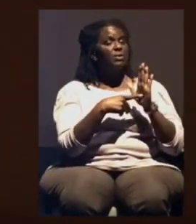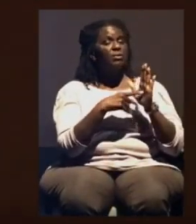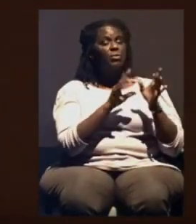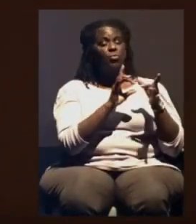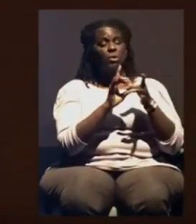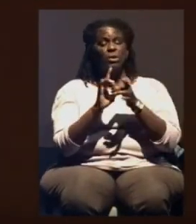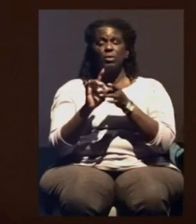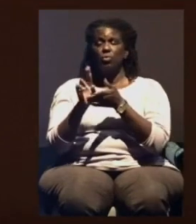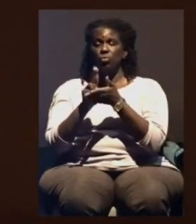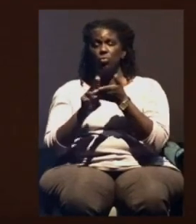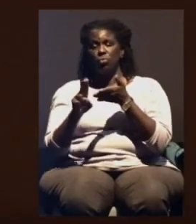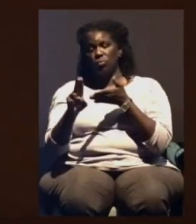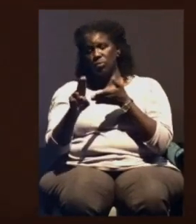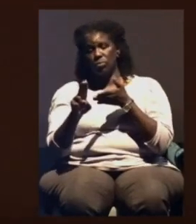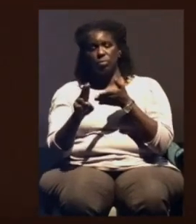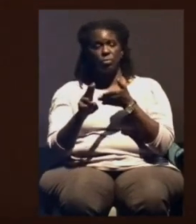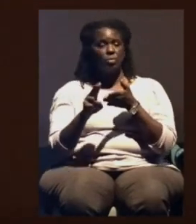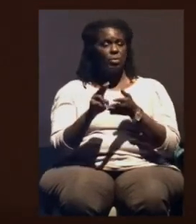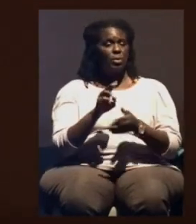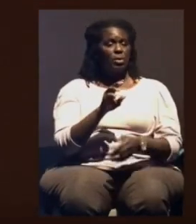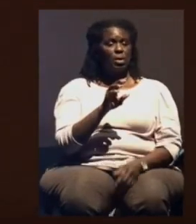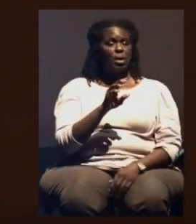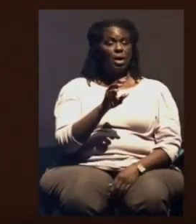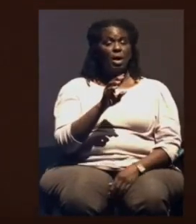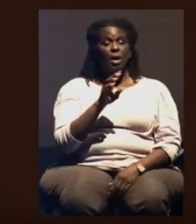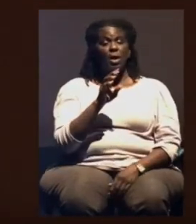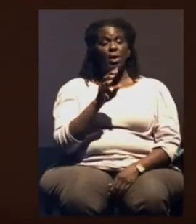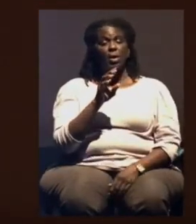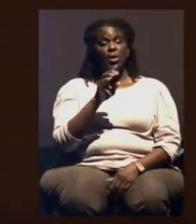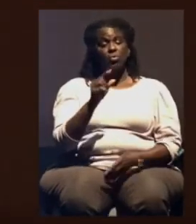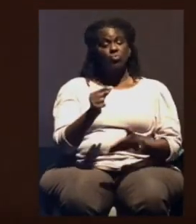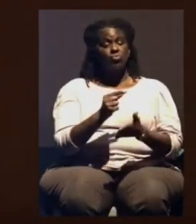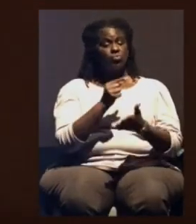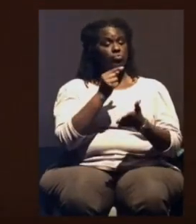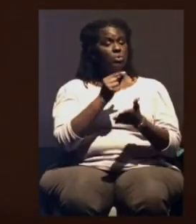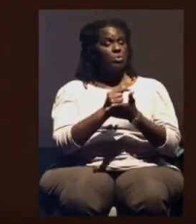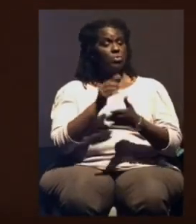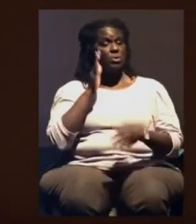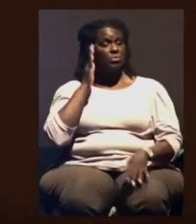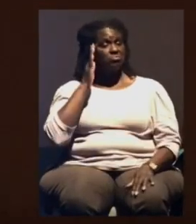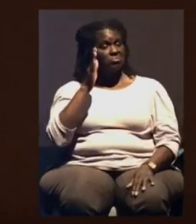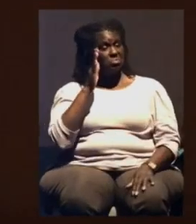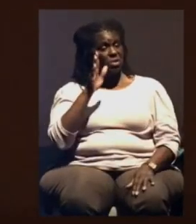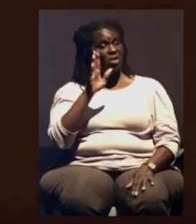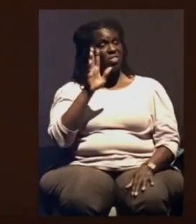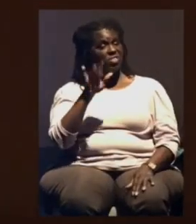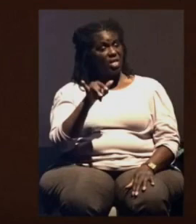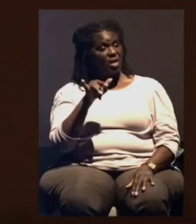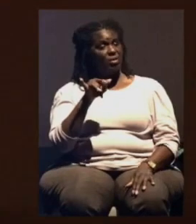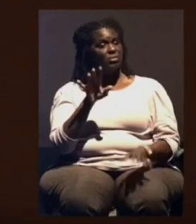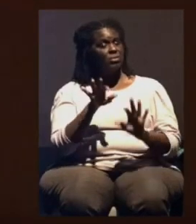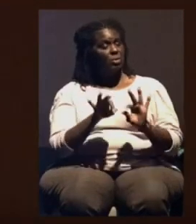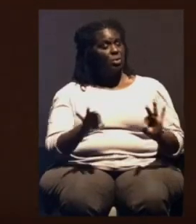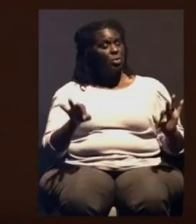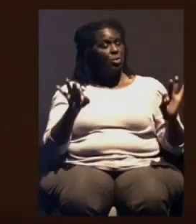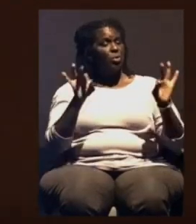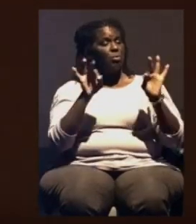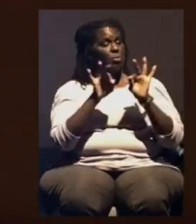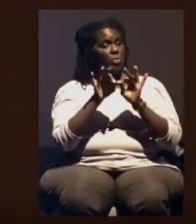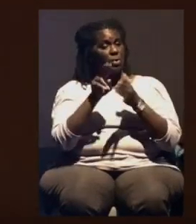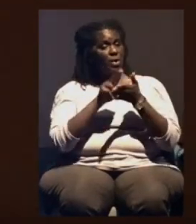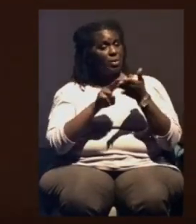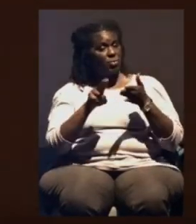university. How about commencement addresses? What could be more relevant at a university than a commencement address?